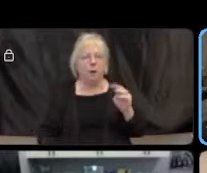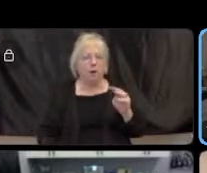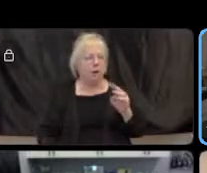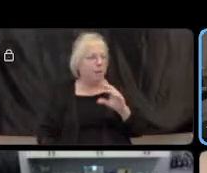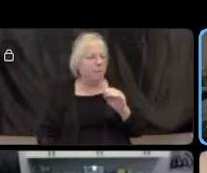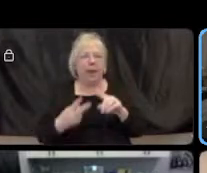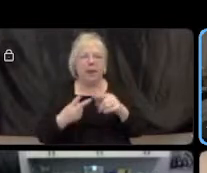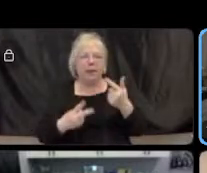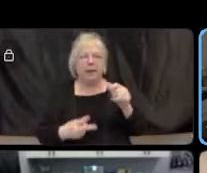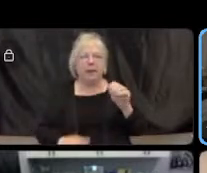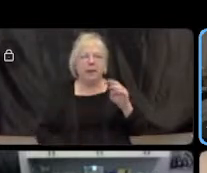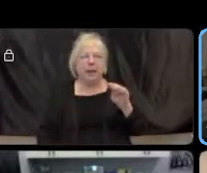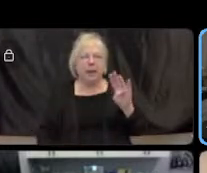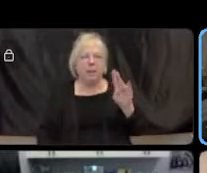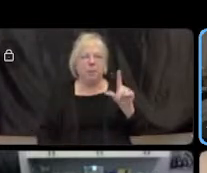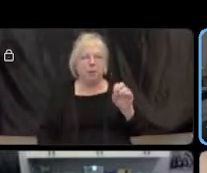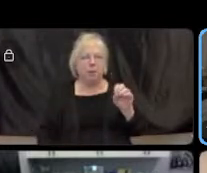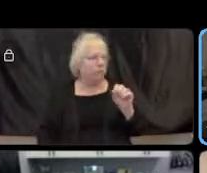Street.